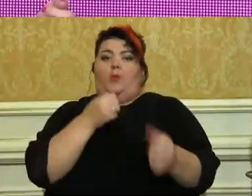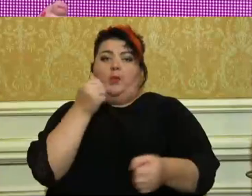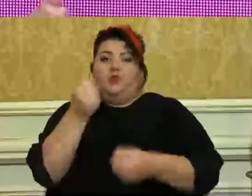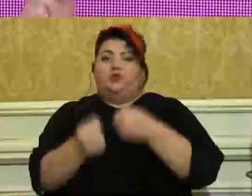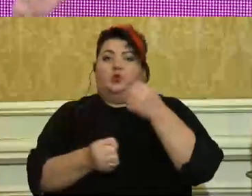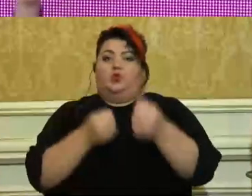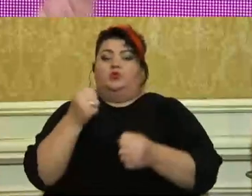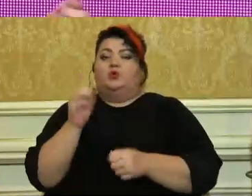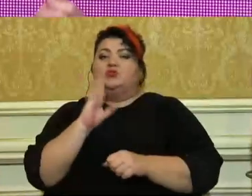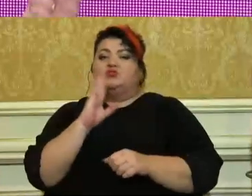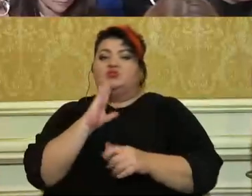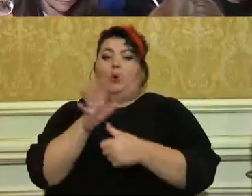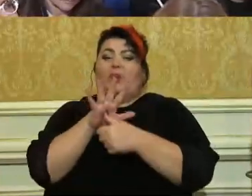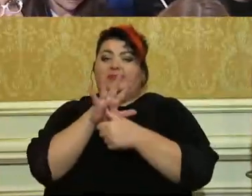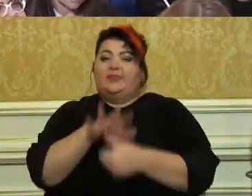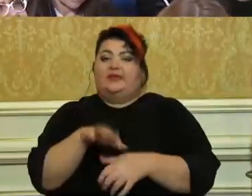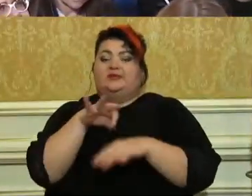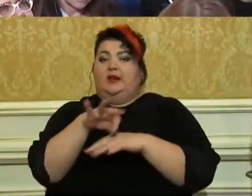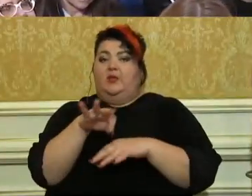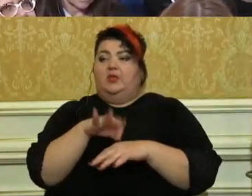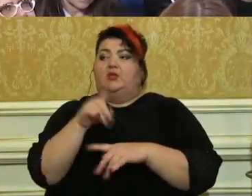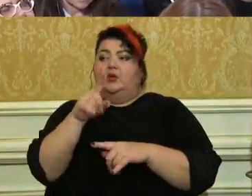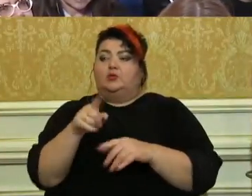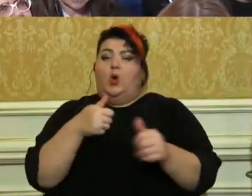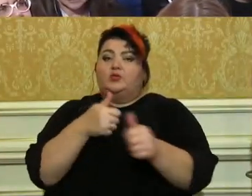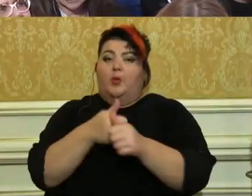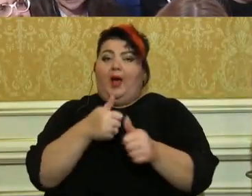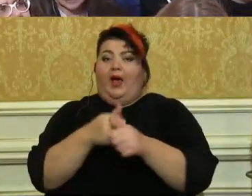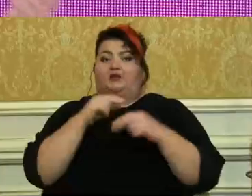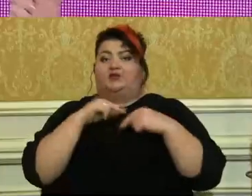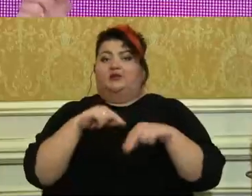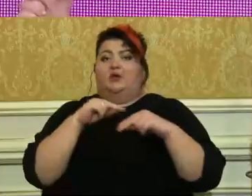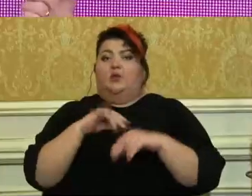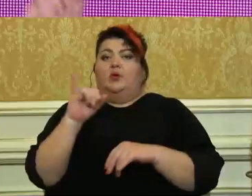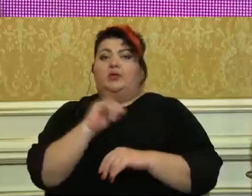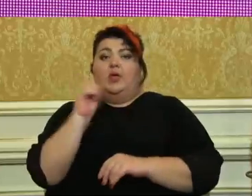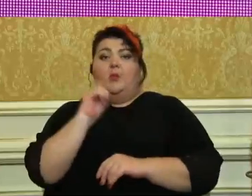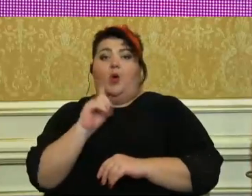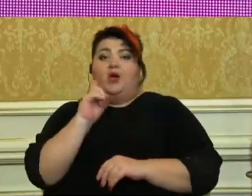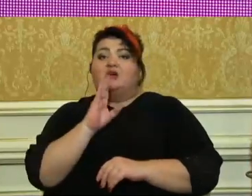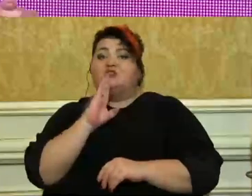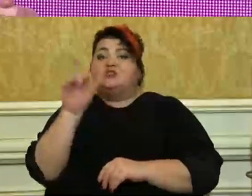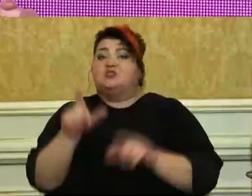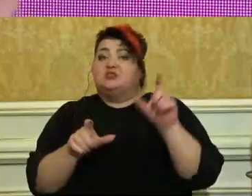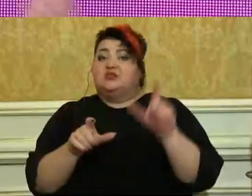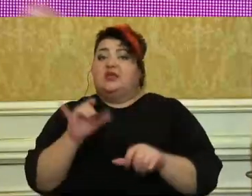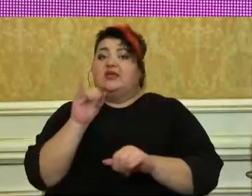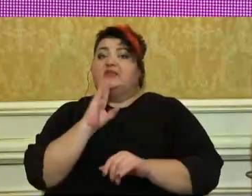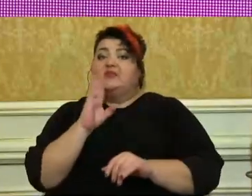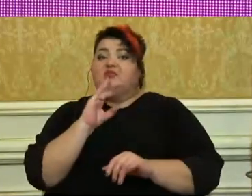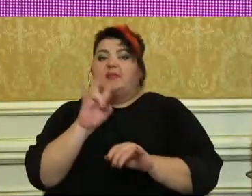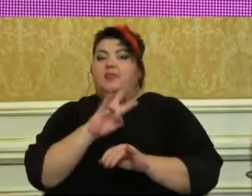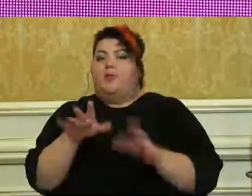discriminated and harassed at work, as long as girls don't get education because they are forced to be married and have